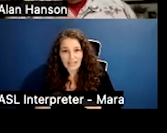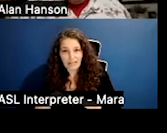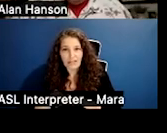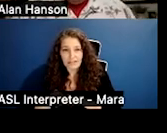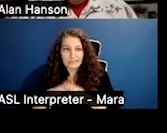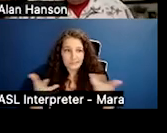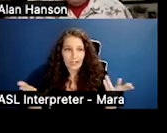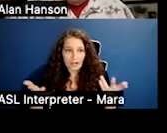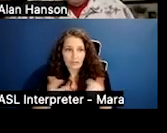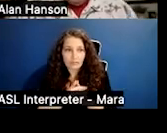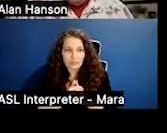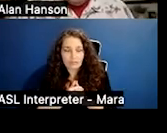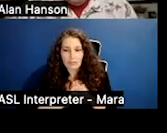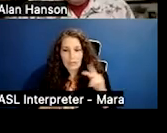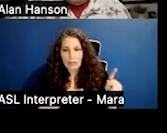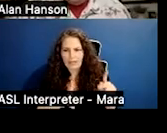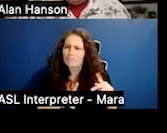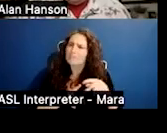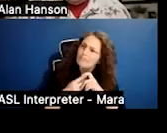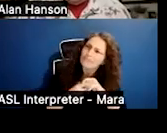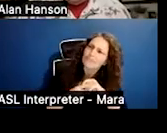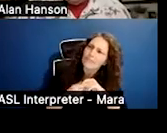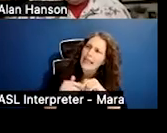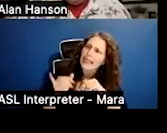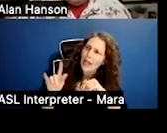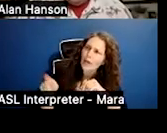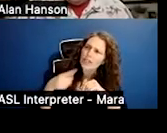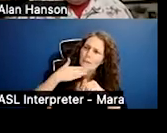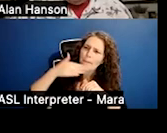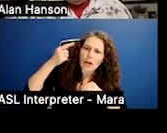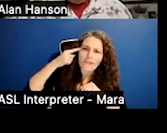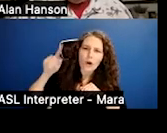That would be a question for Janelle. Yeah, coming up.